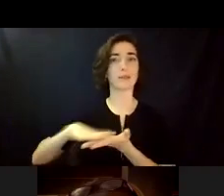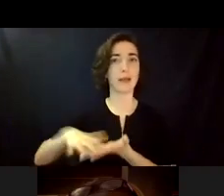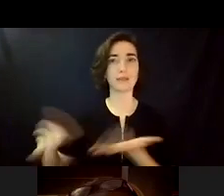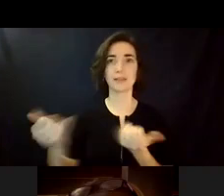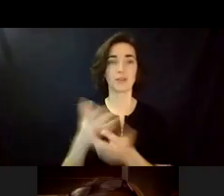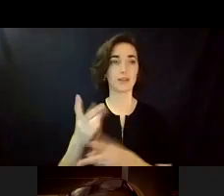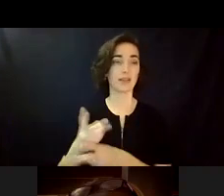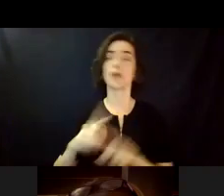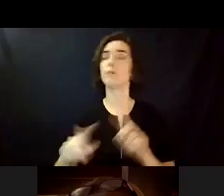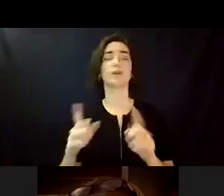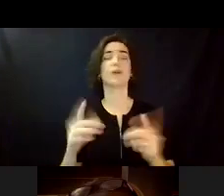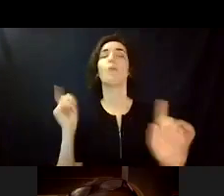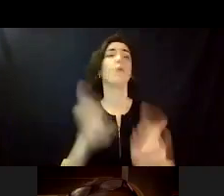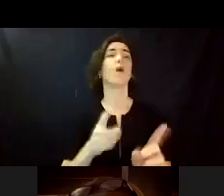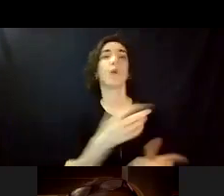is LRS.